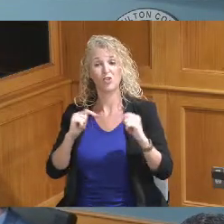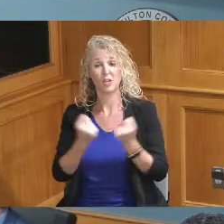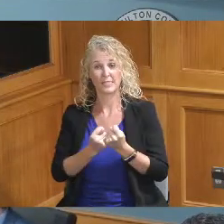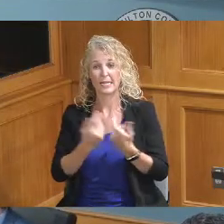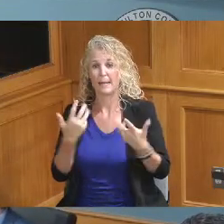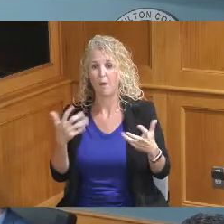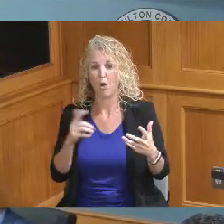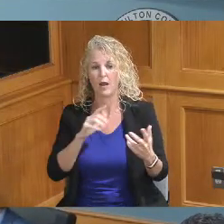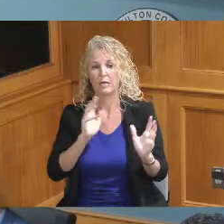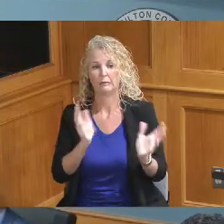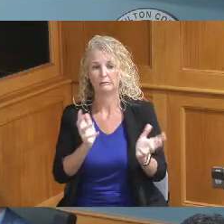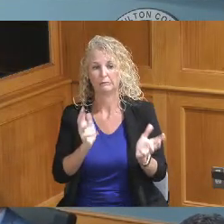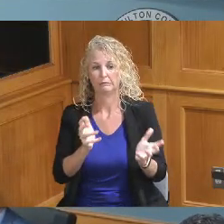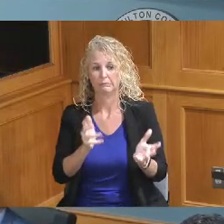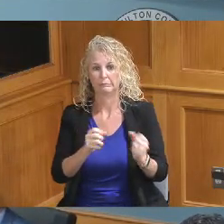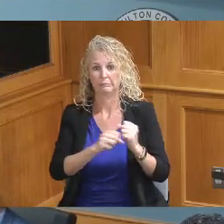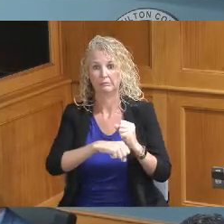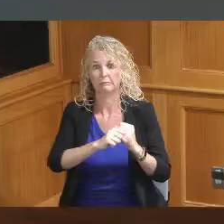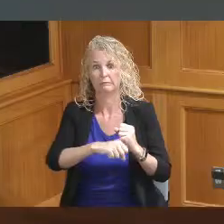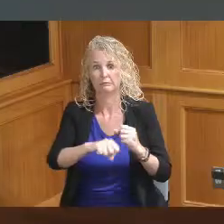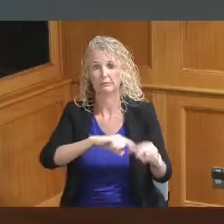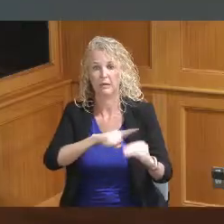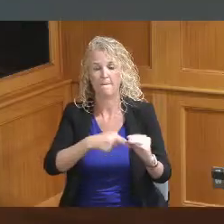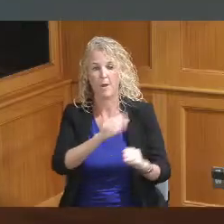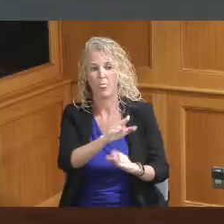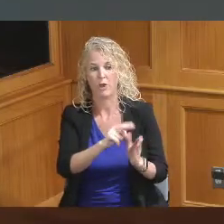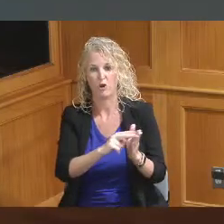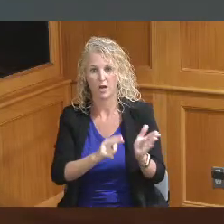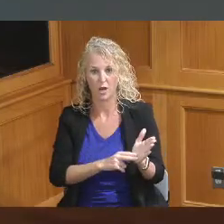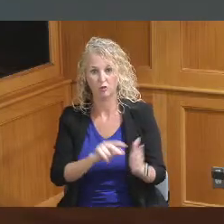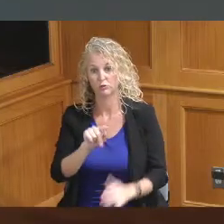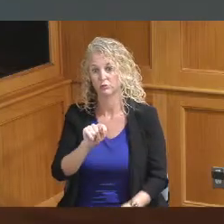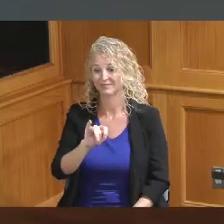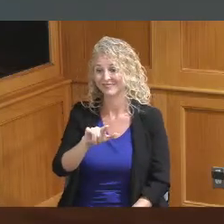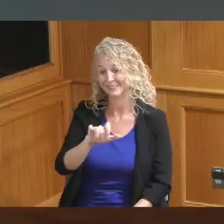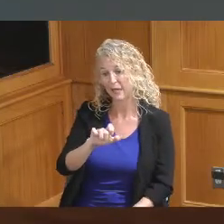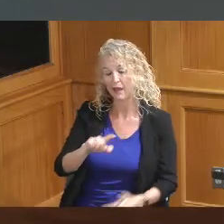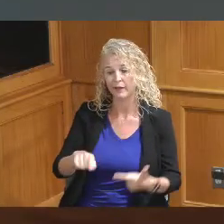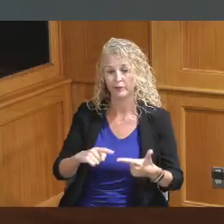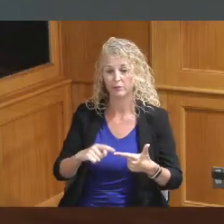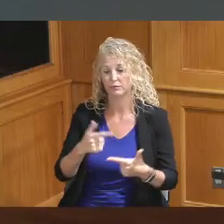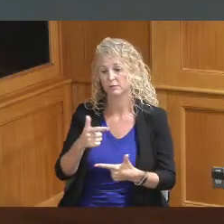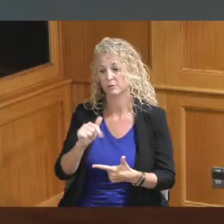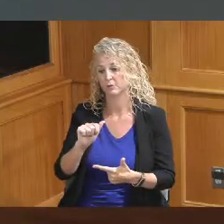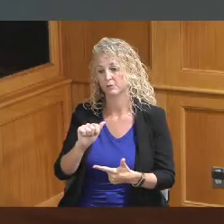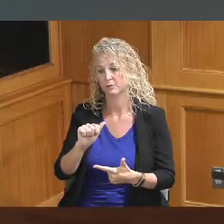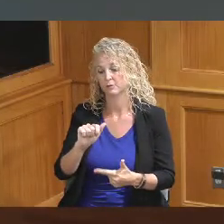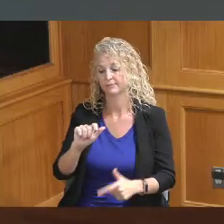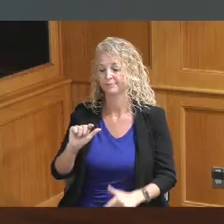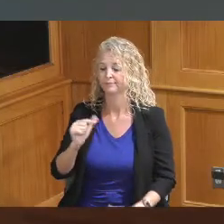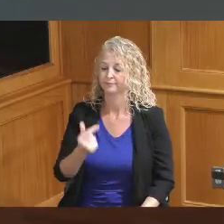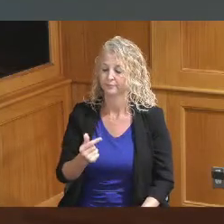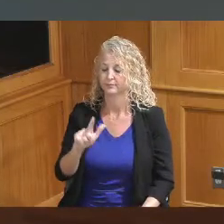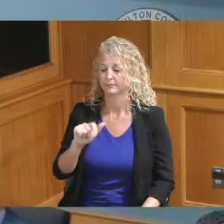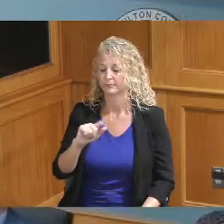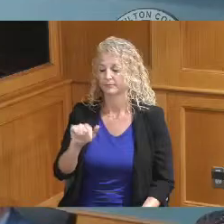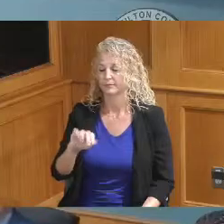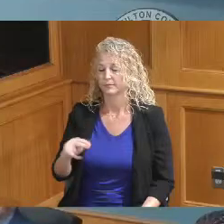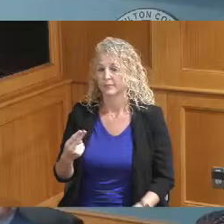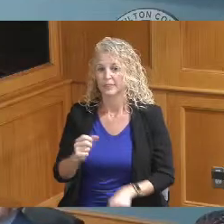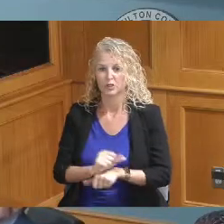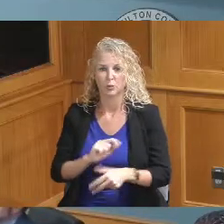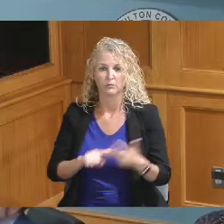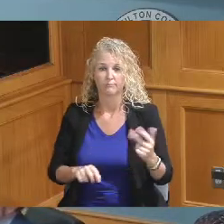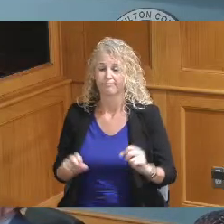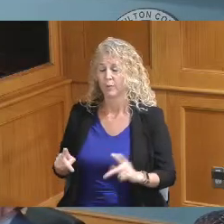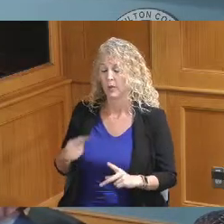them at length about the various contracts for tile and glazing work and other things that they have to enter into contracts for. Okay. Okay,